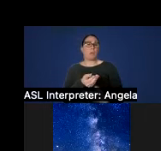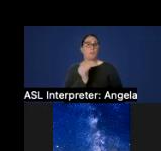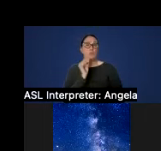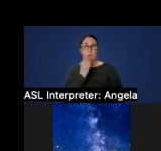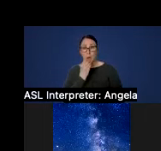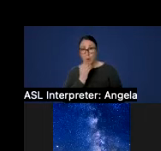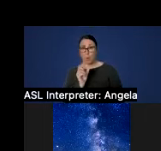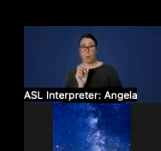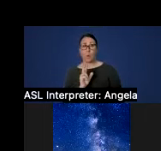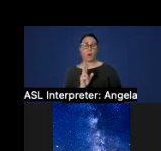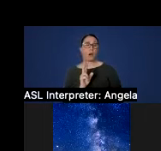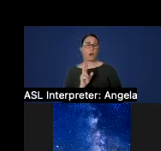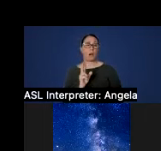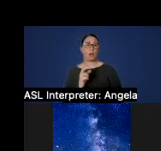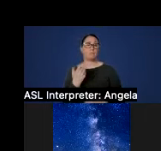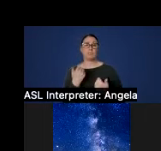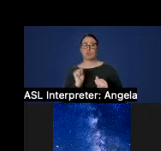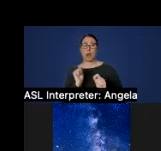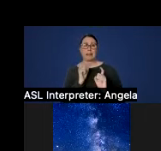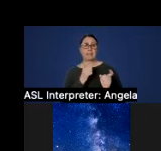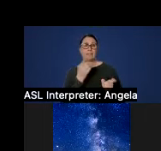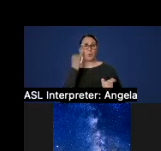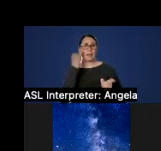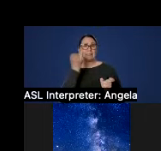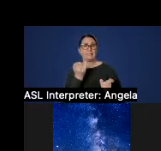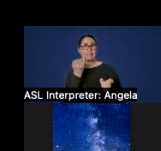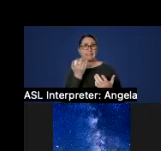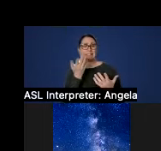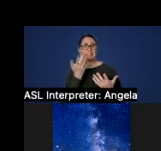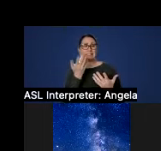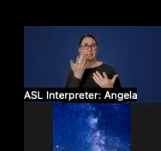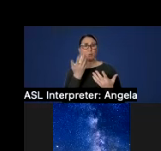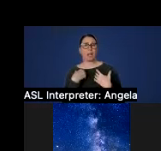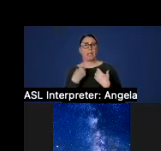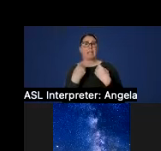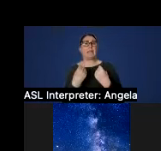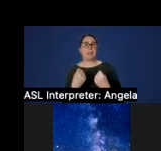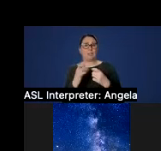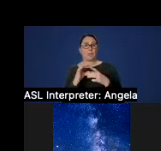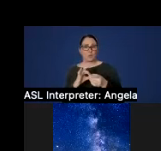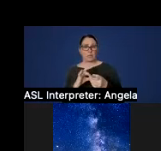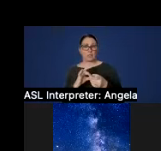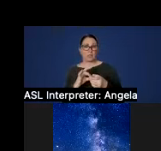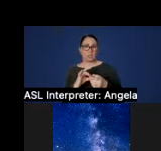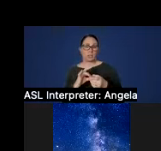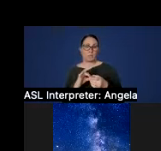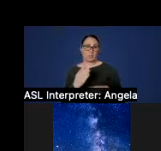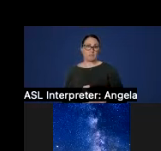to give you ideas that will mend those relationships and better that